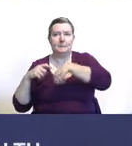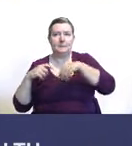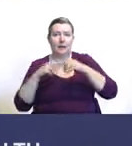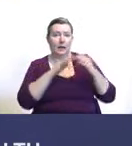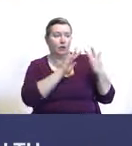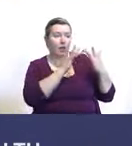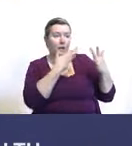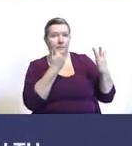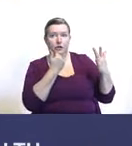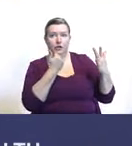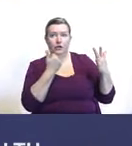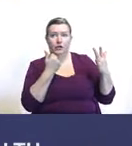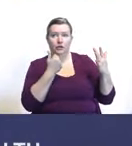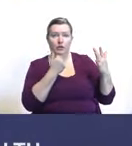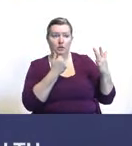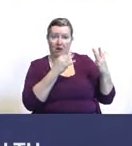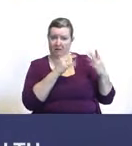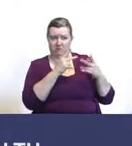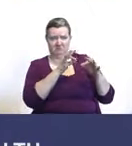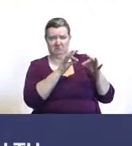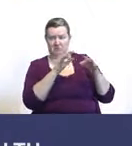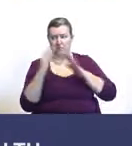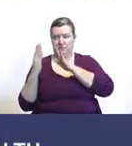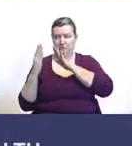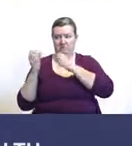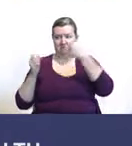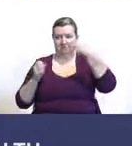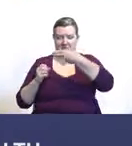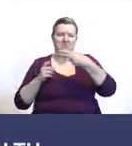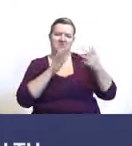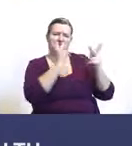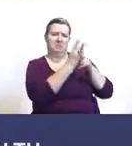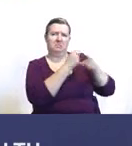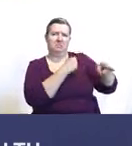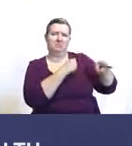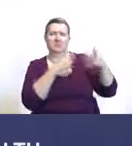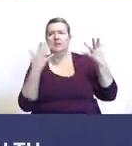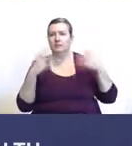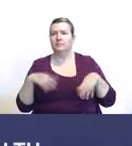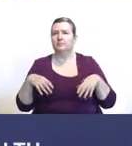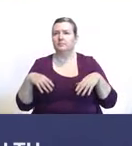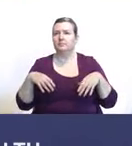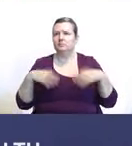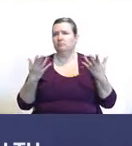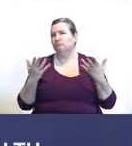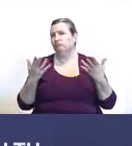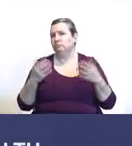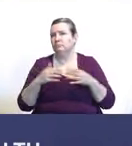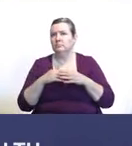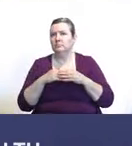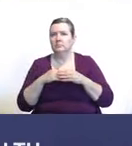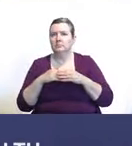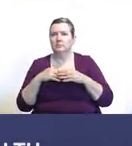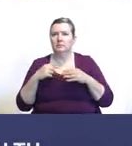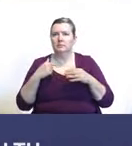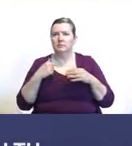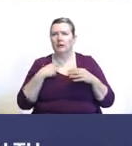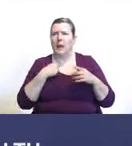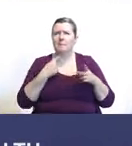morphed into over the past couple of years. It can't be, gosh, I know we have the Model T, but I really miss my horse and